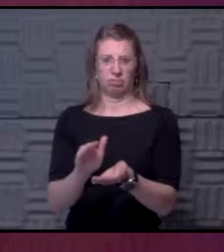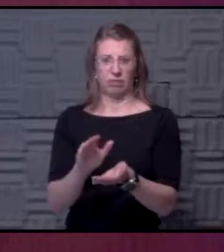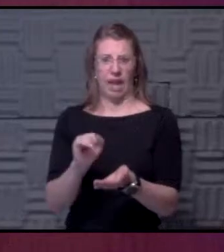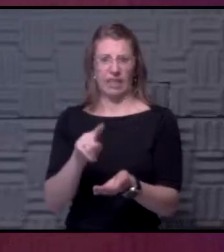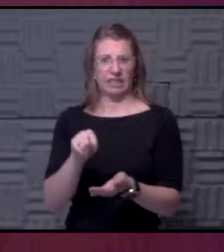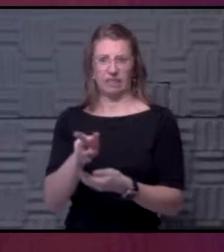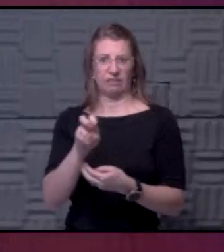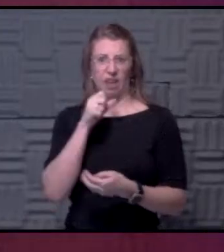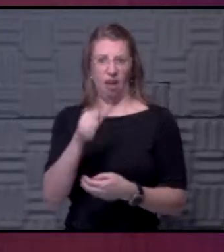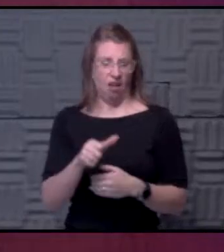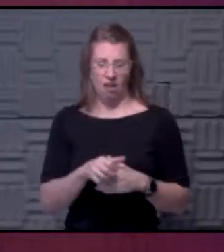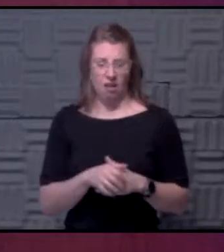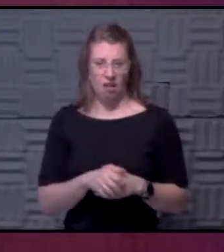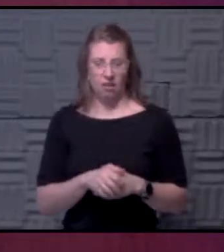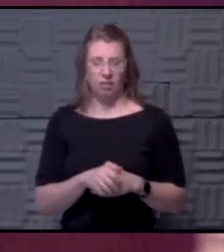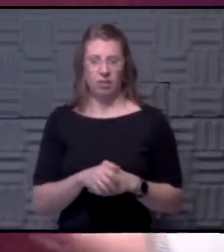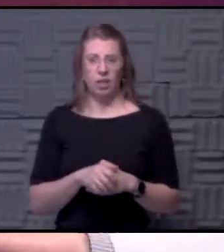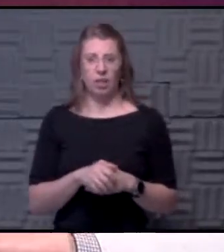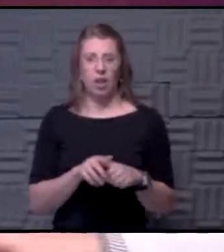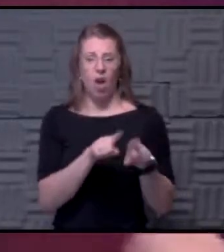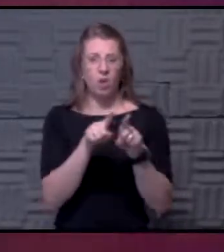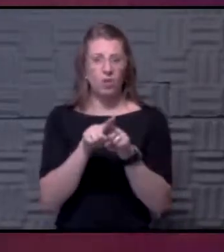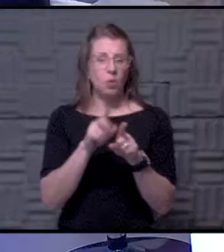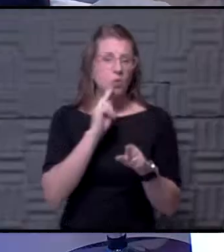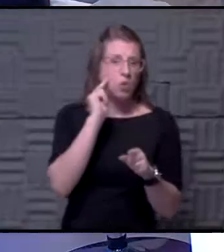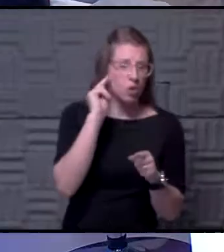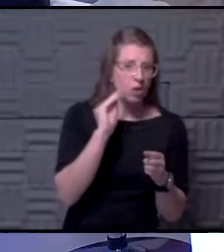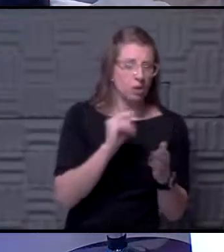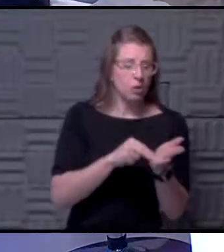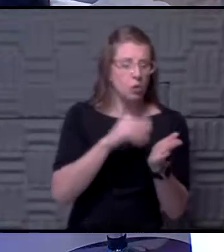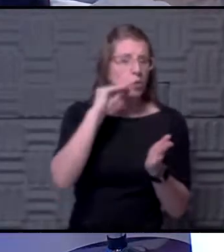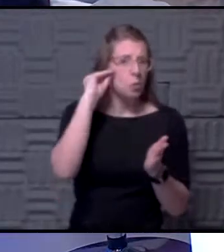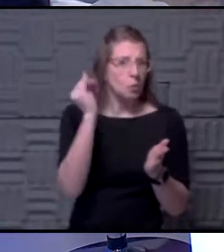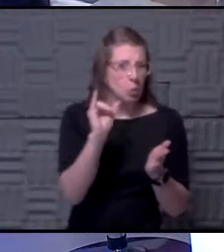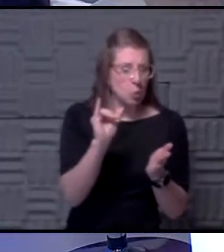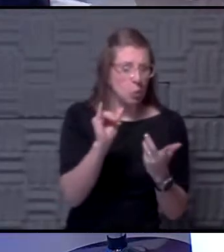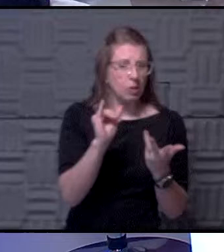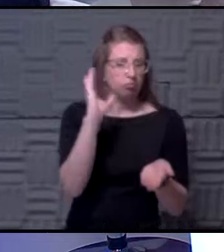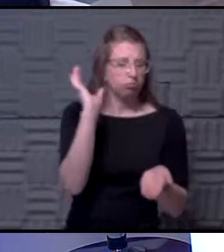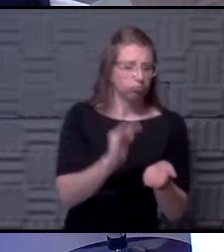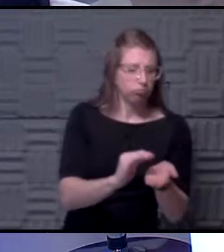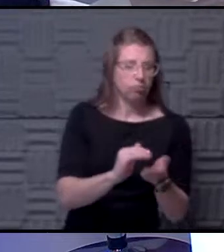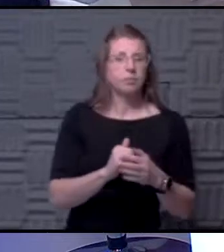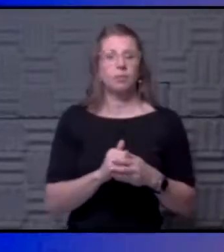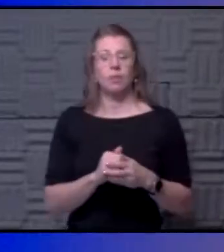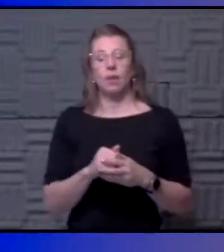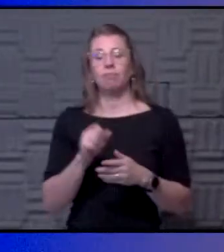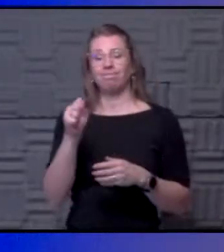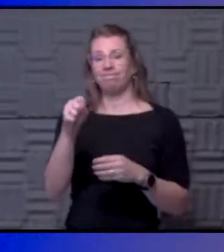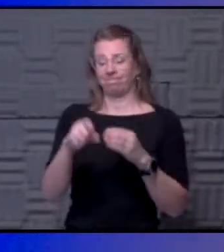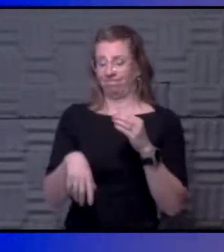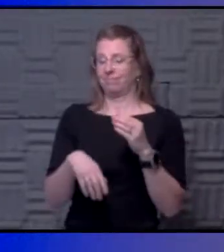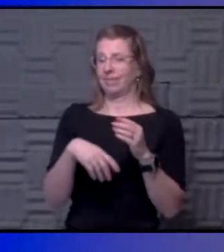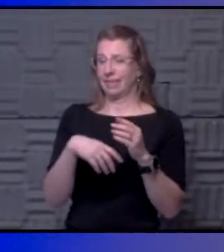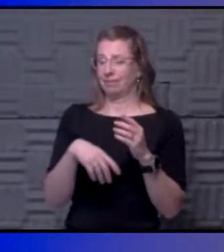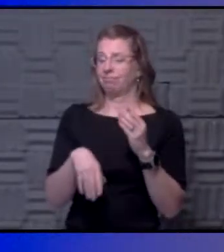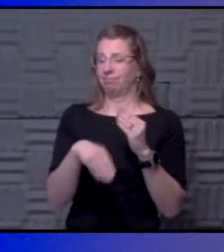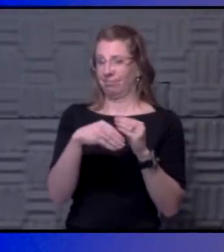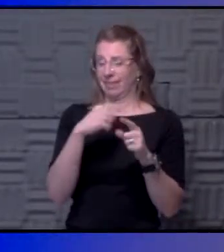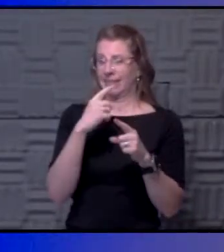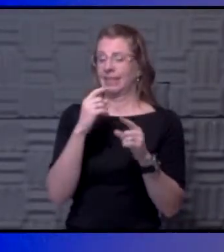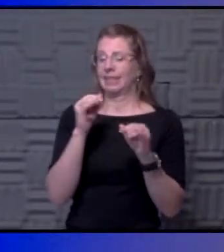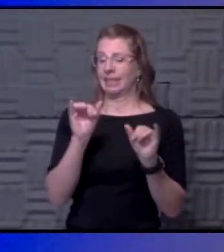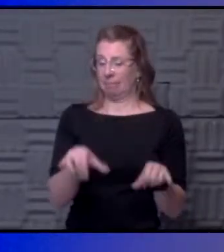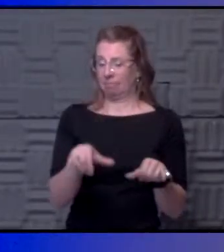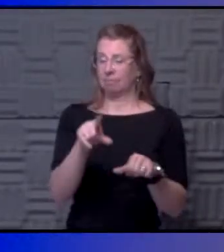is less in vulnerable populations. Yeah, that's exactly the point I was going to make. I think it is a good sign that our test positivity rate is